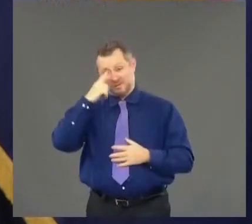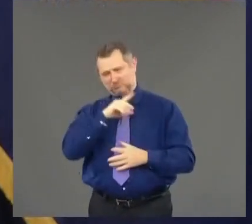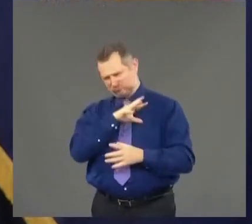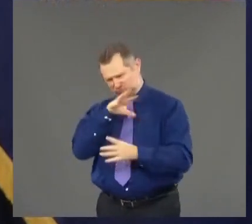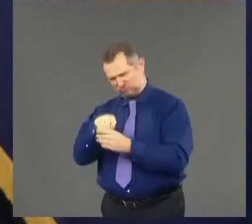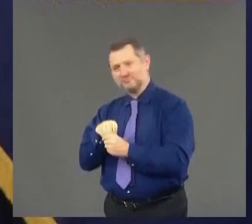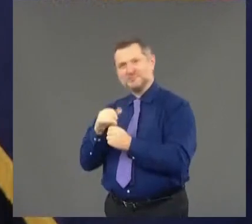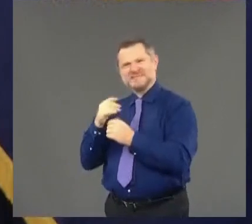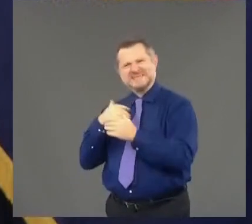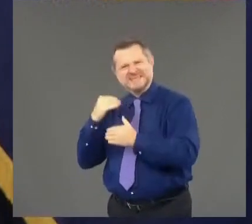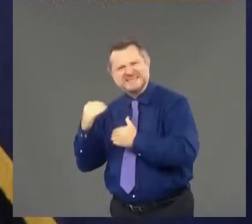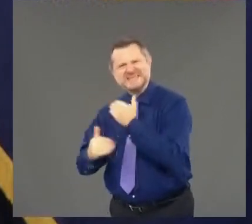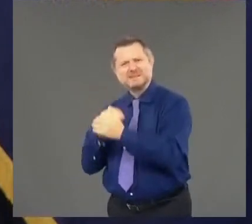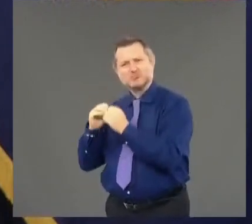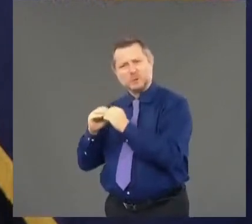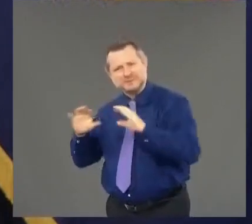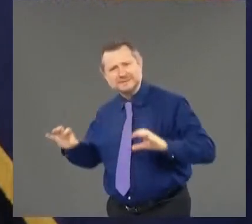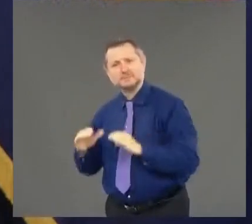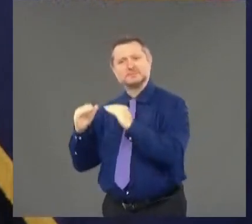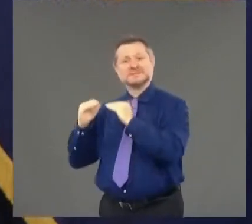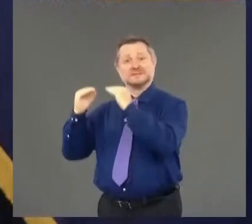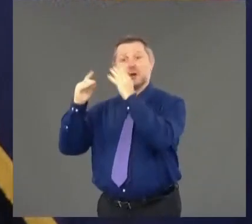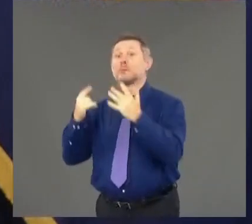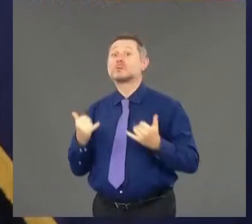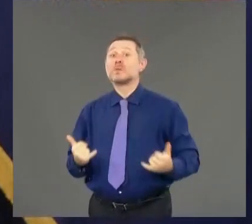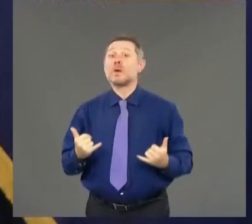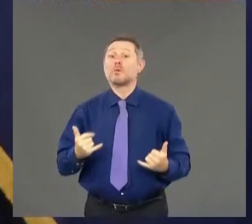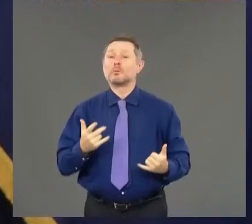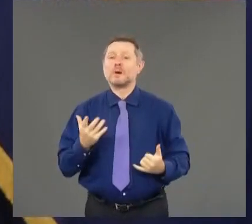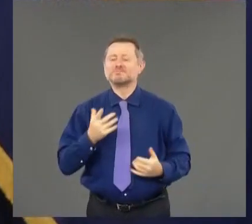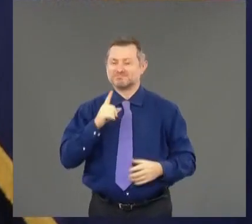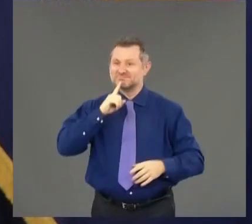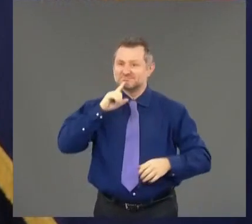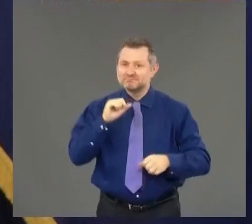Now it's about making the actual change.